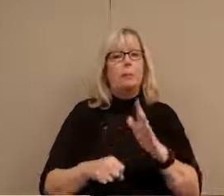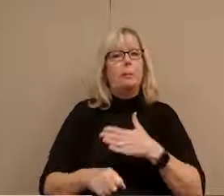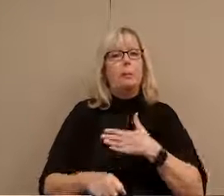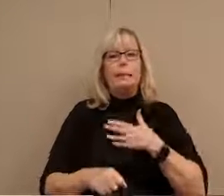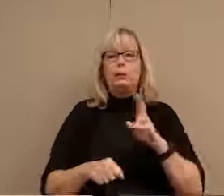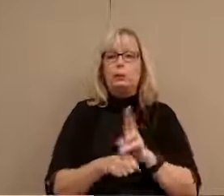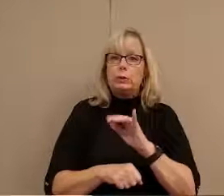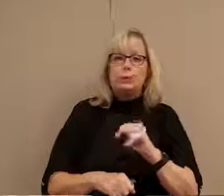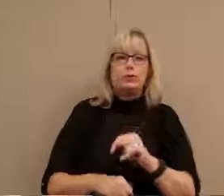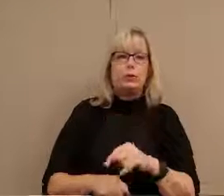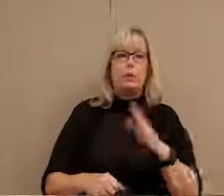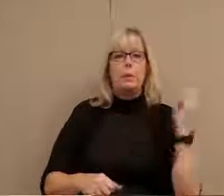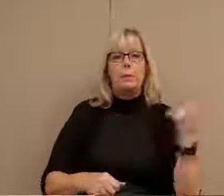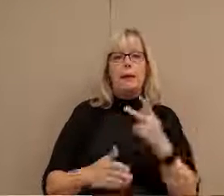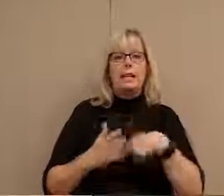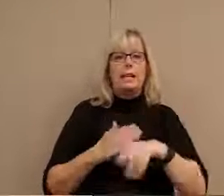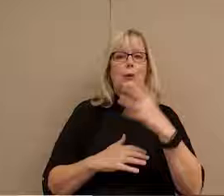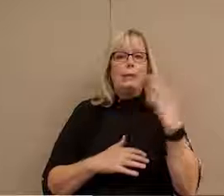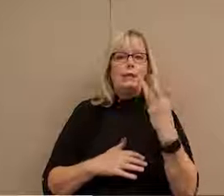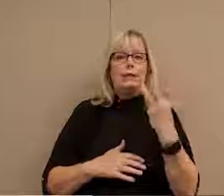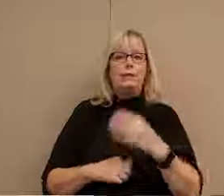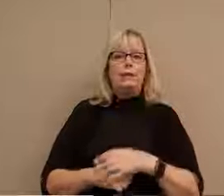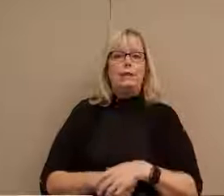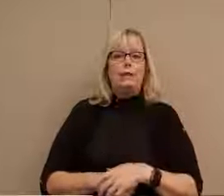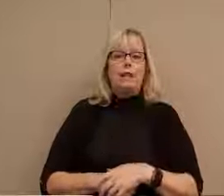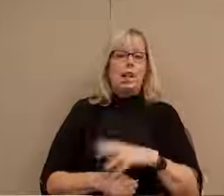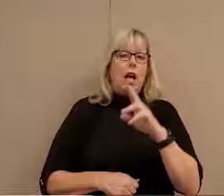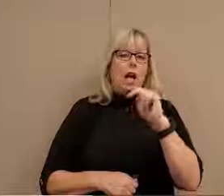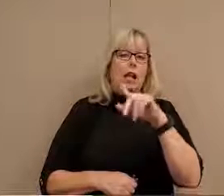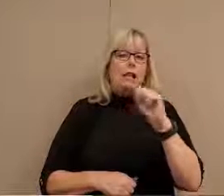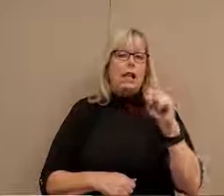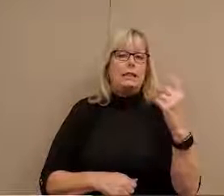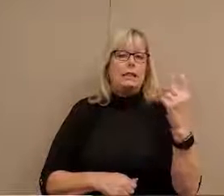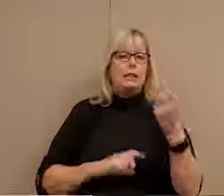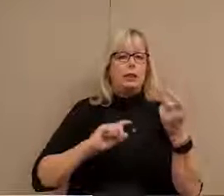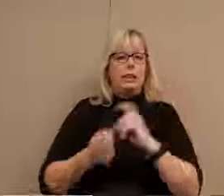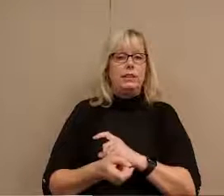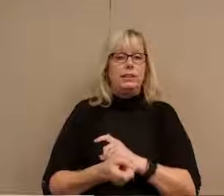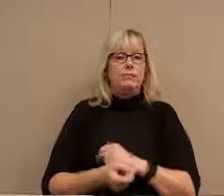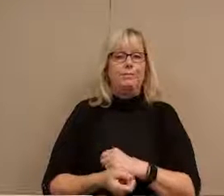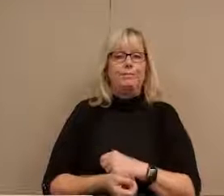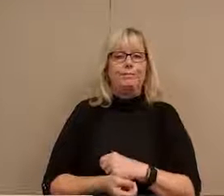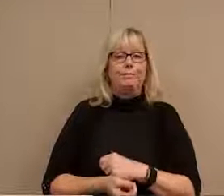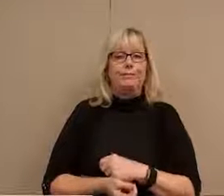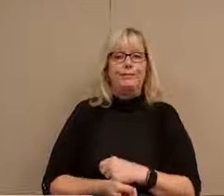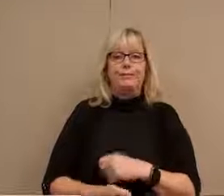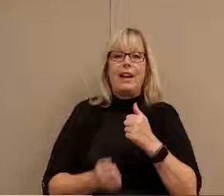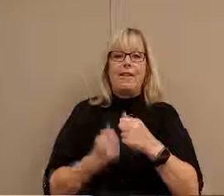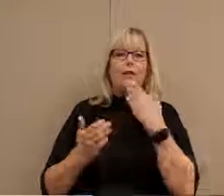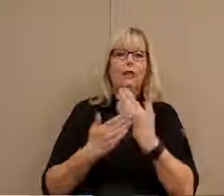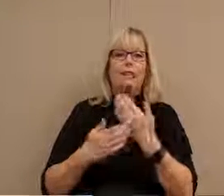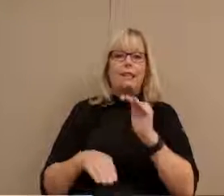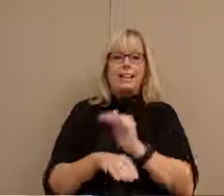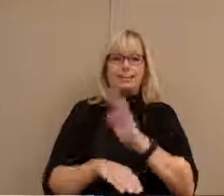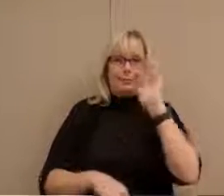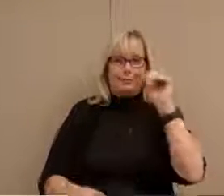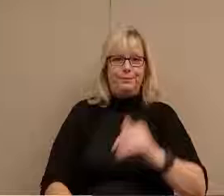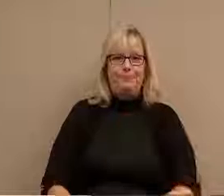be back next Wednesday unless something changes for week 11 of our daily update. Everybody have a good evening.